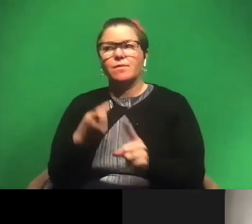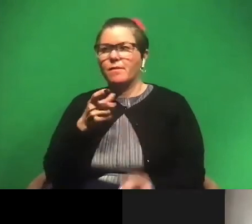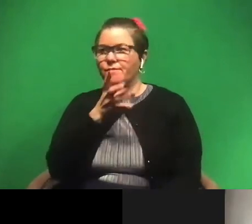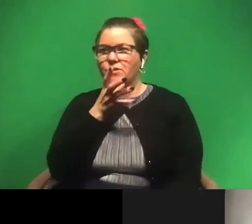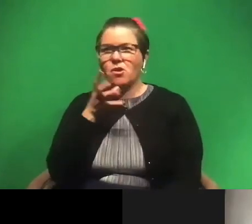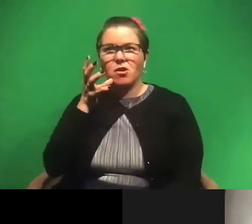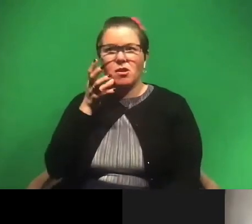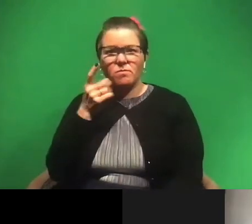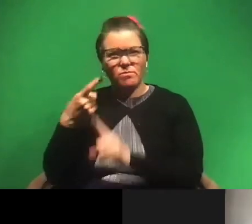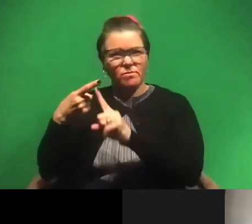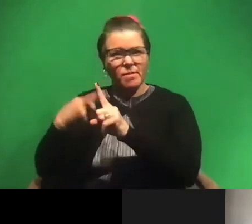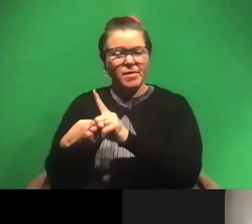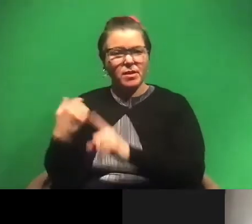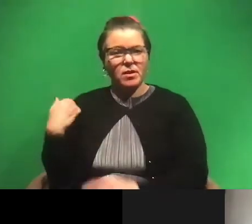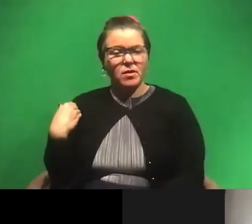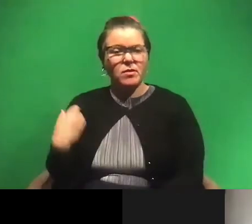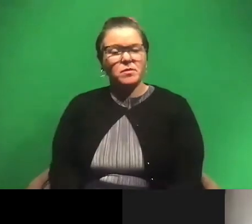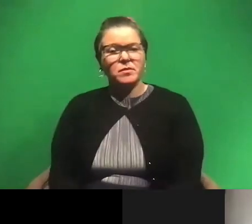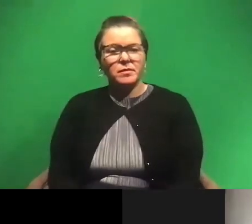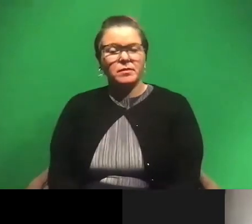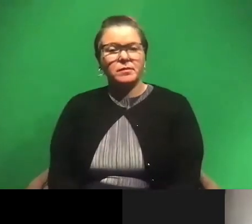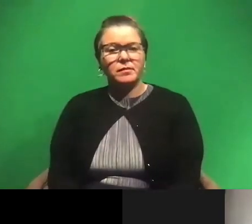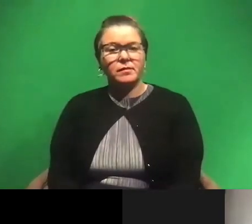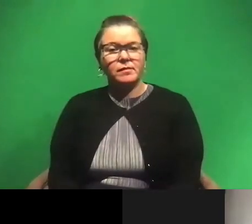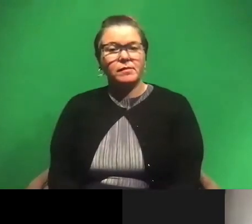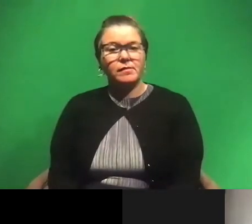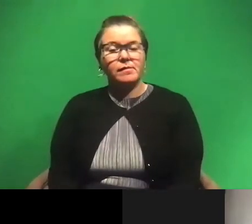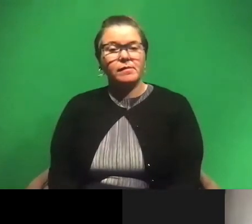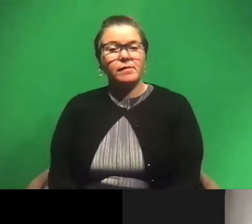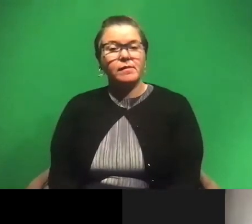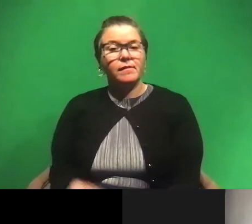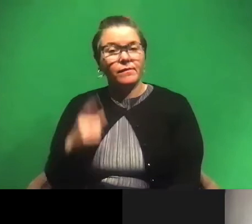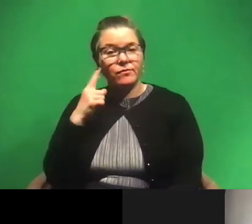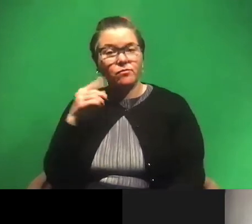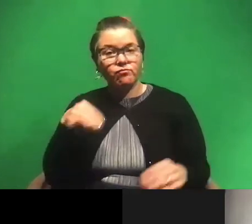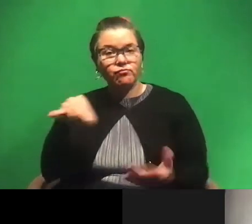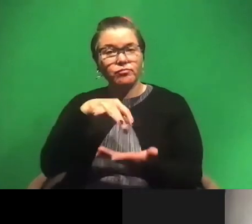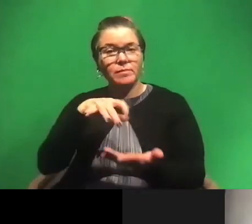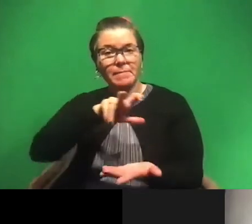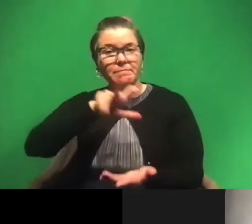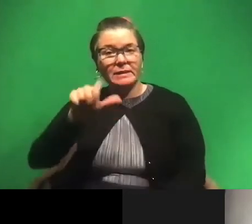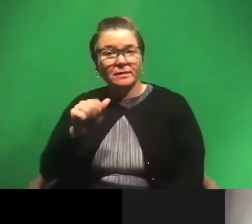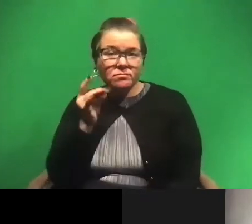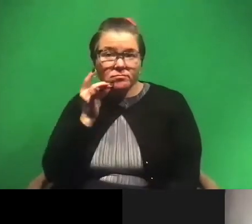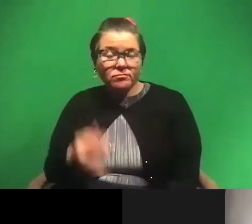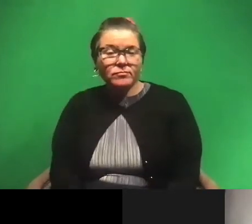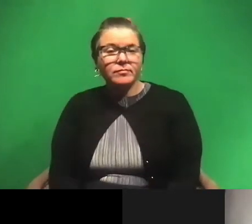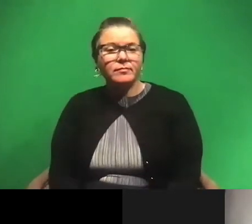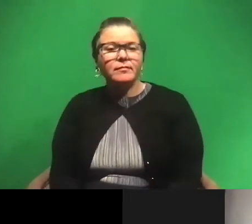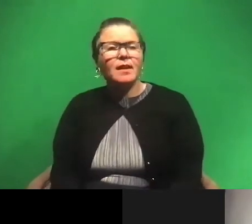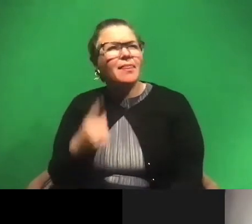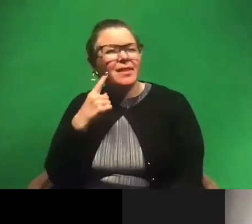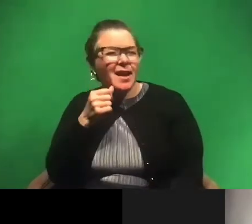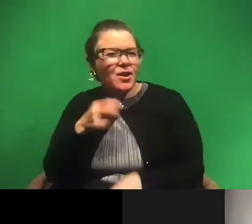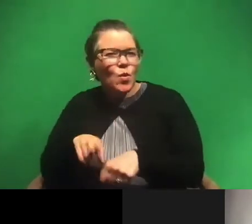just like a month ago for pizza. It was delicious. I don't think that's a normal way that people eat, but